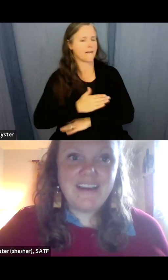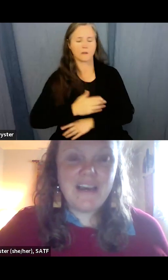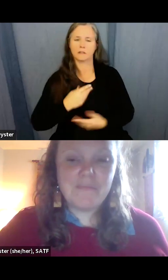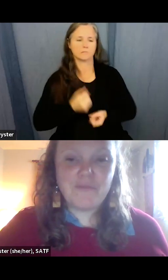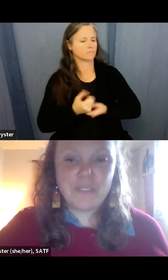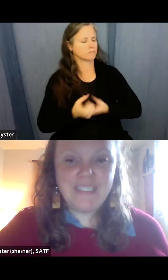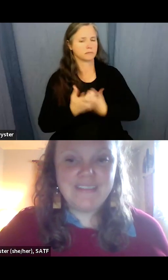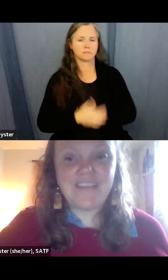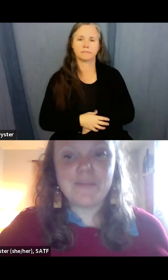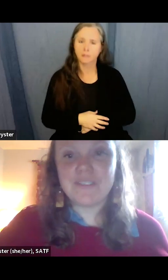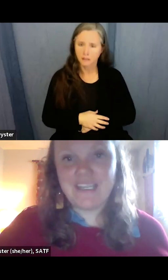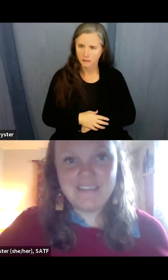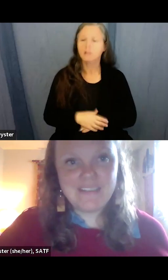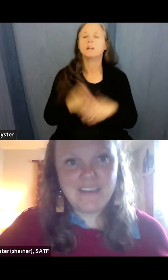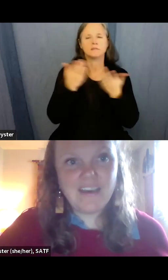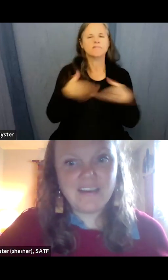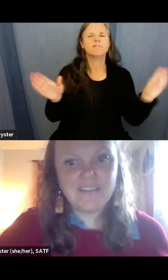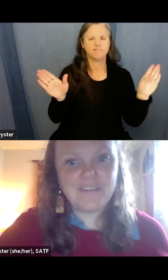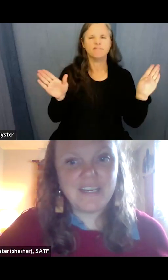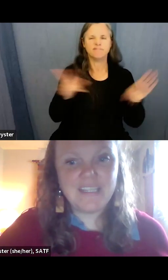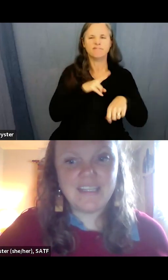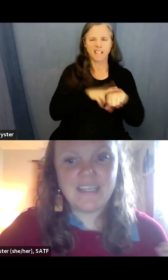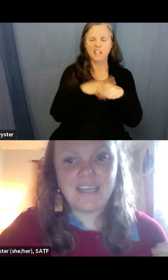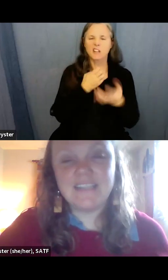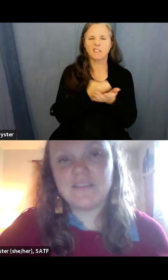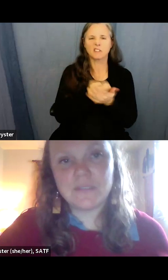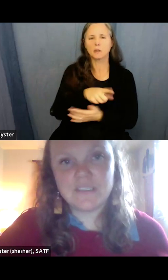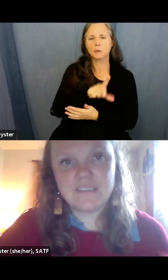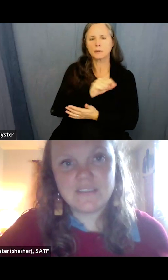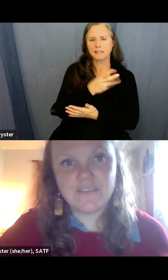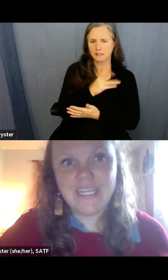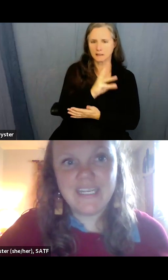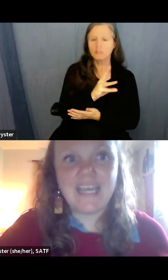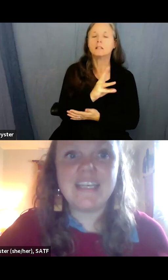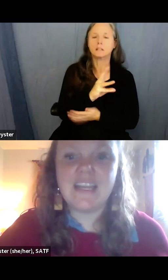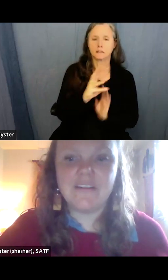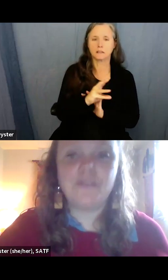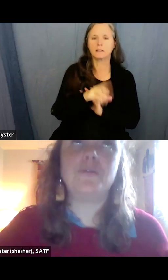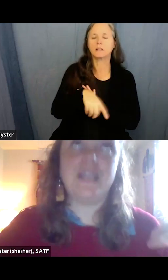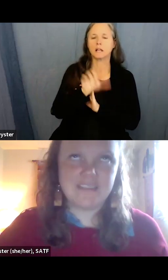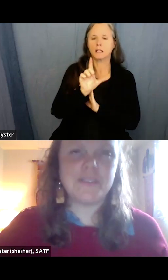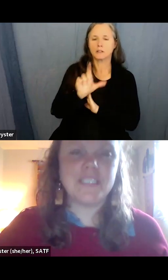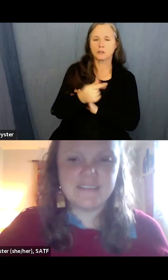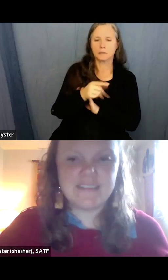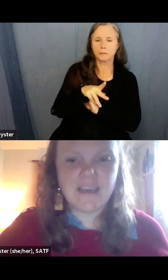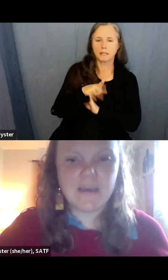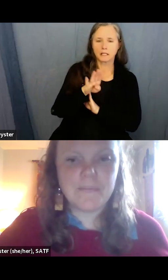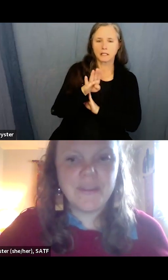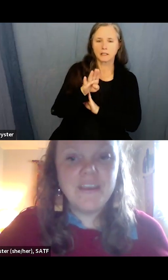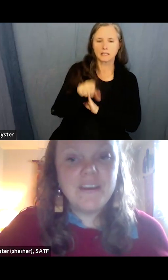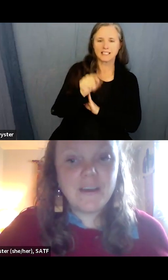that 47% of the high schoolers surveyed who had